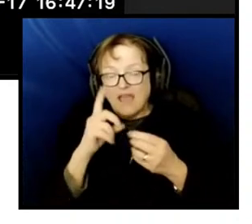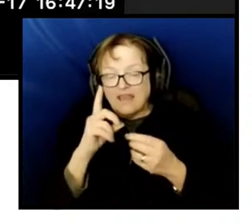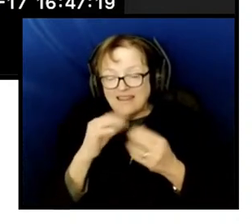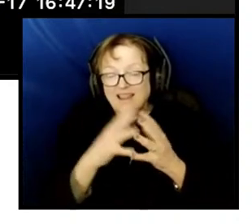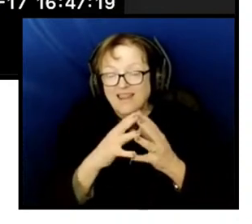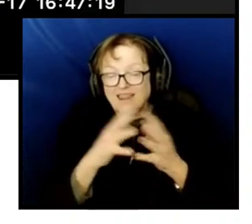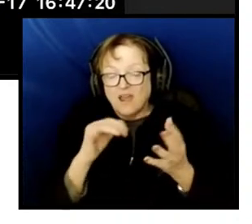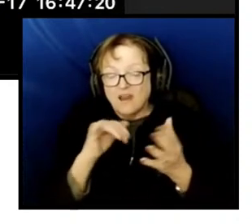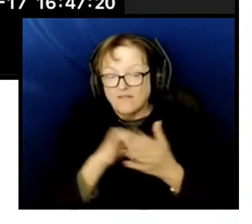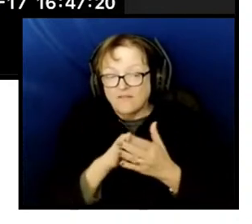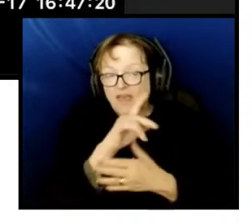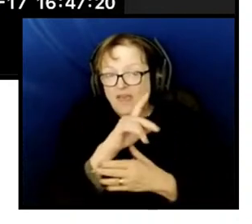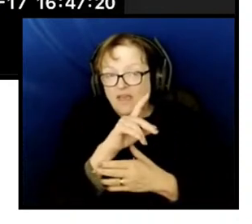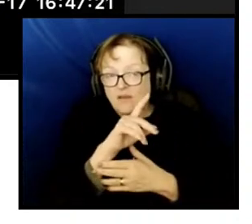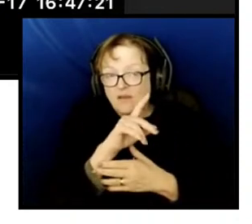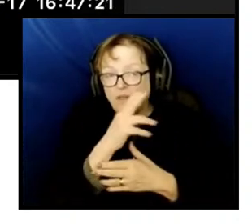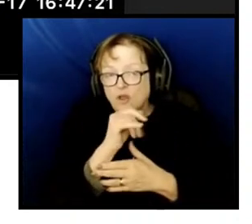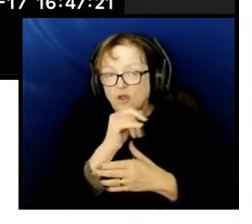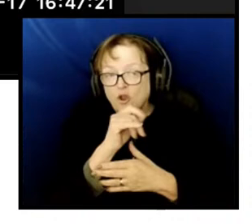and